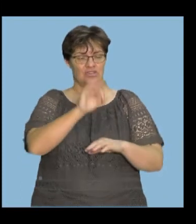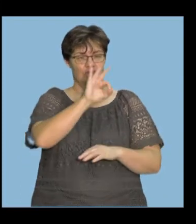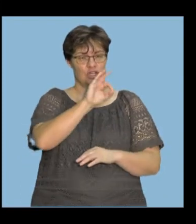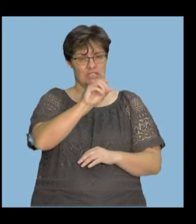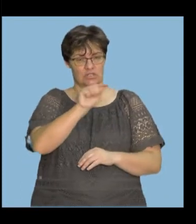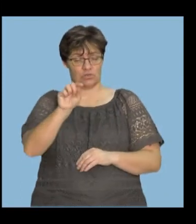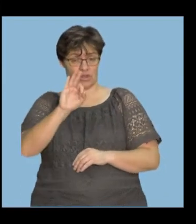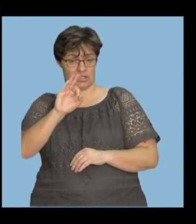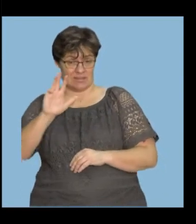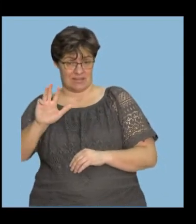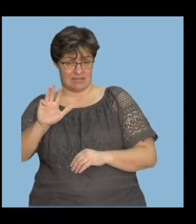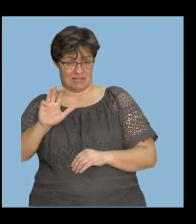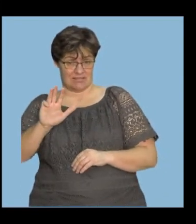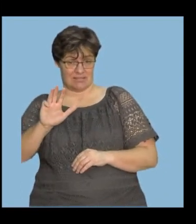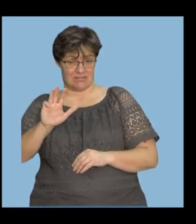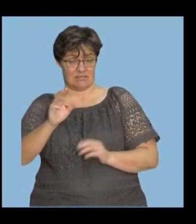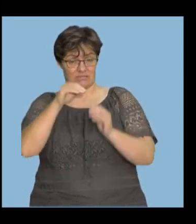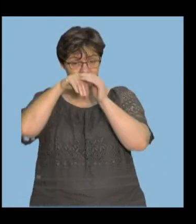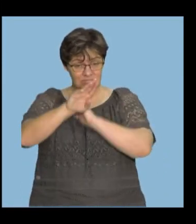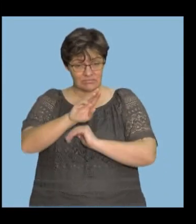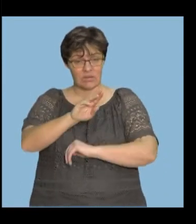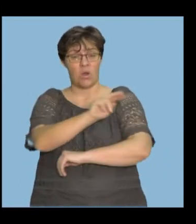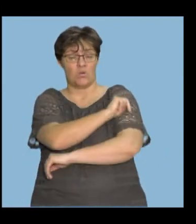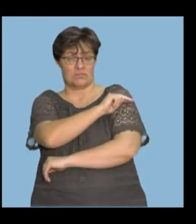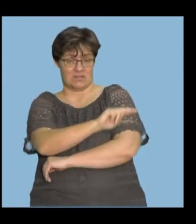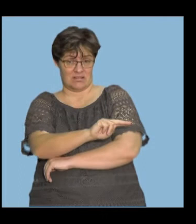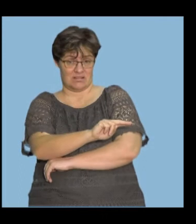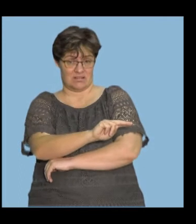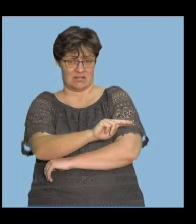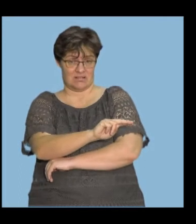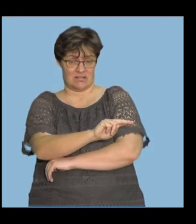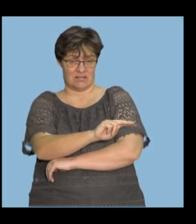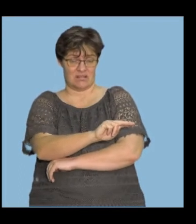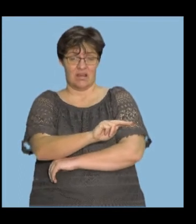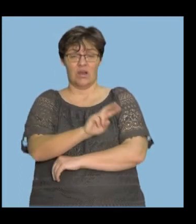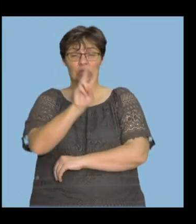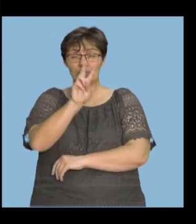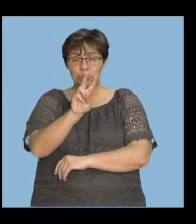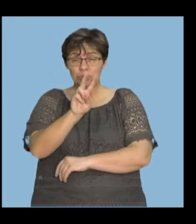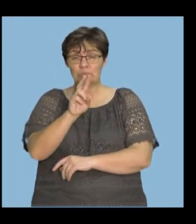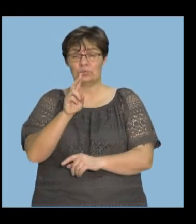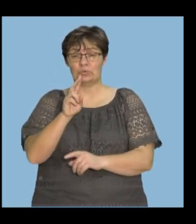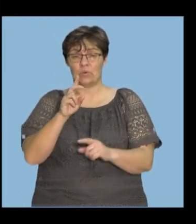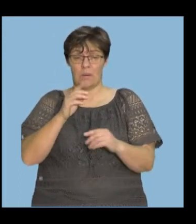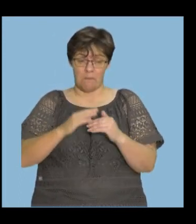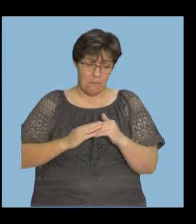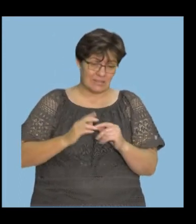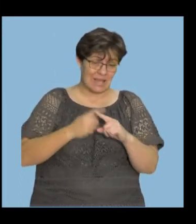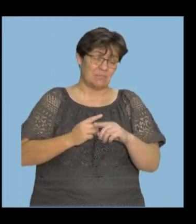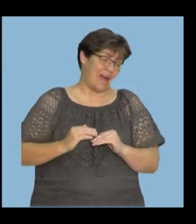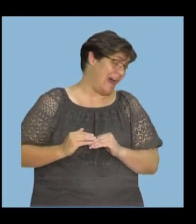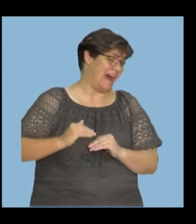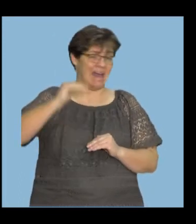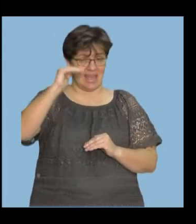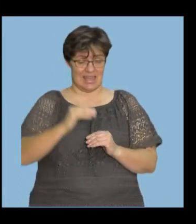39, being hospitalized is the hospitalization is 2 times higher. Death,